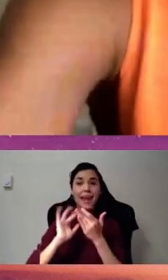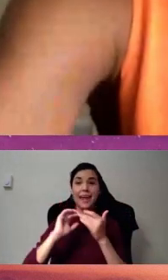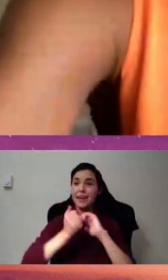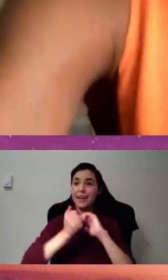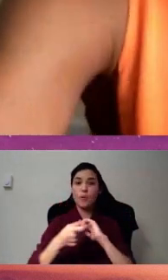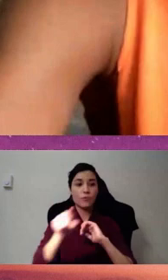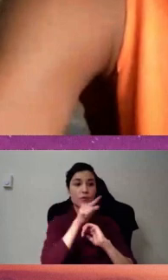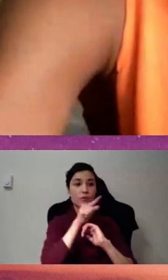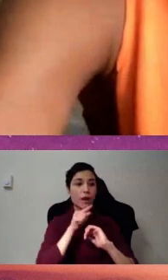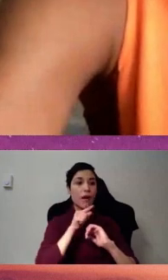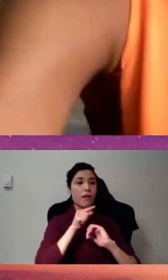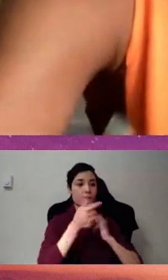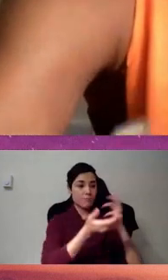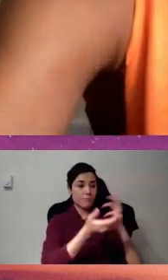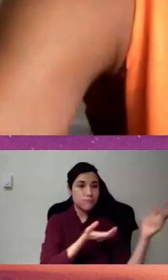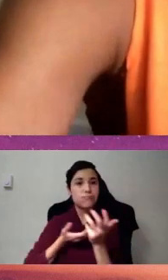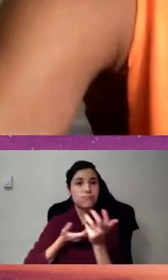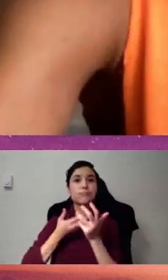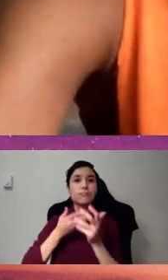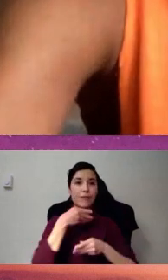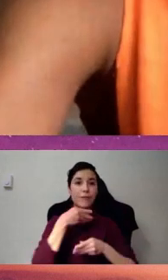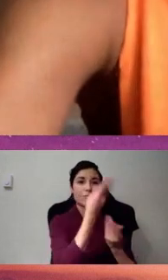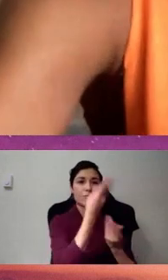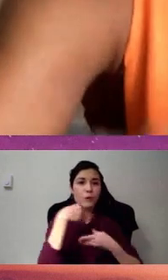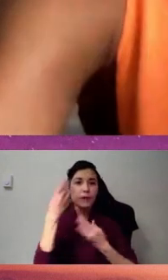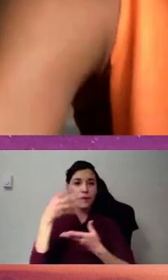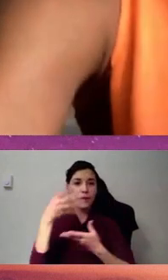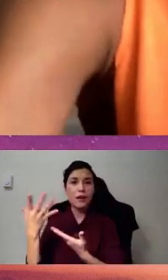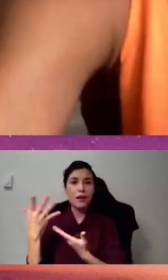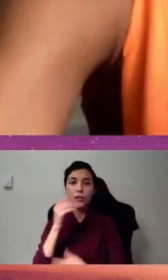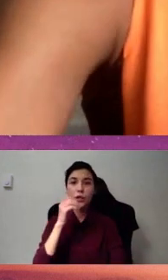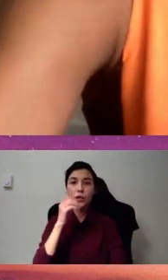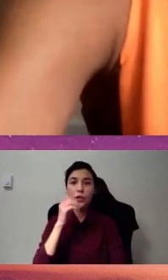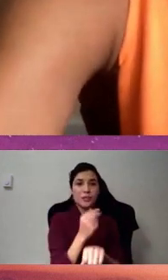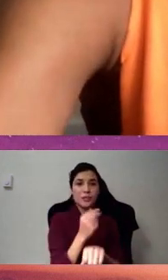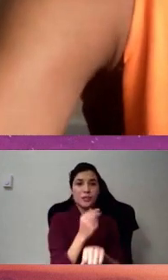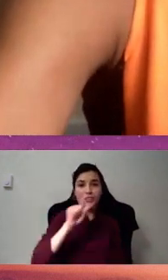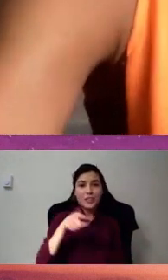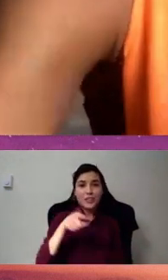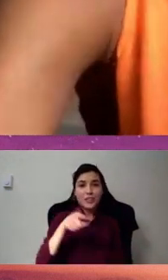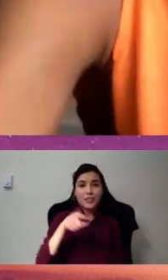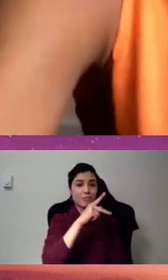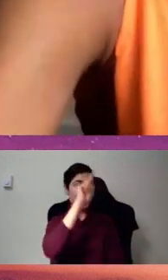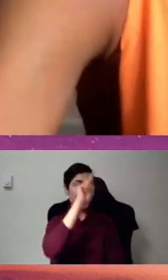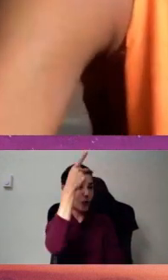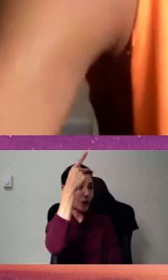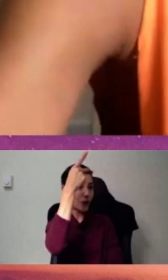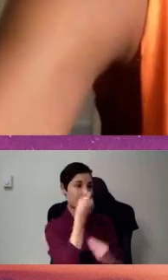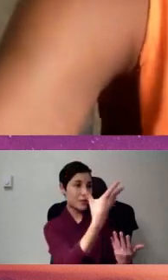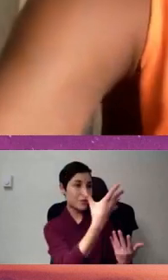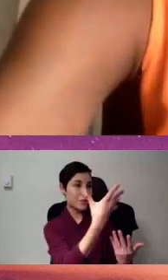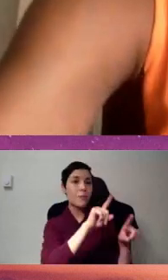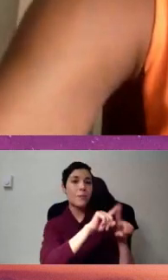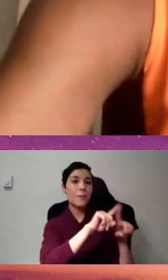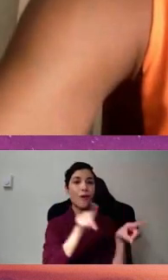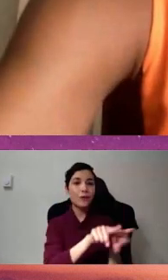just using also not just, the political everything, but also, images,